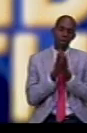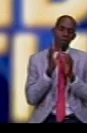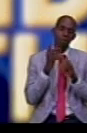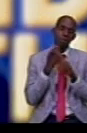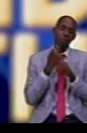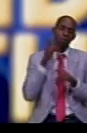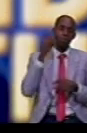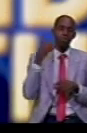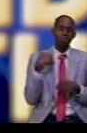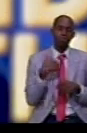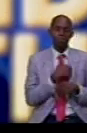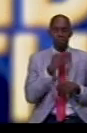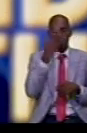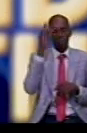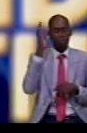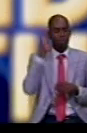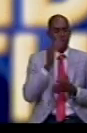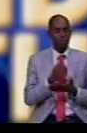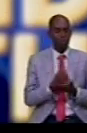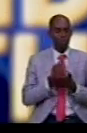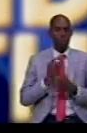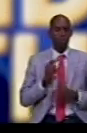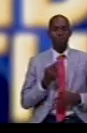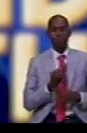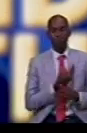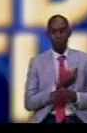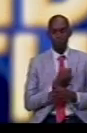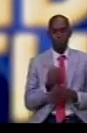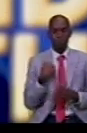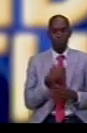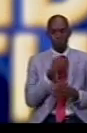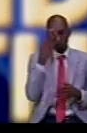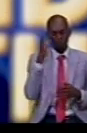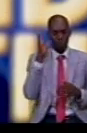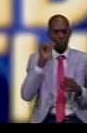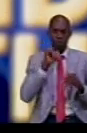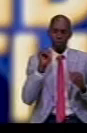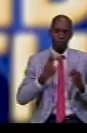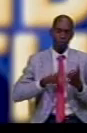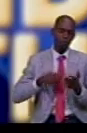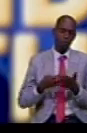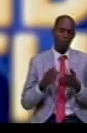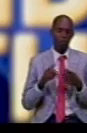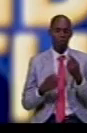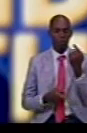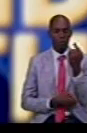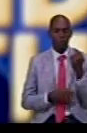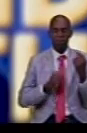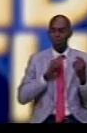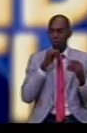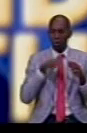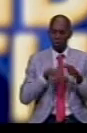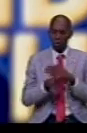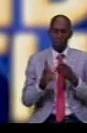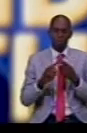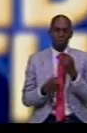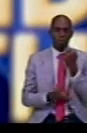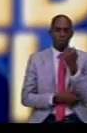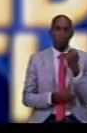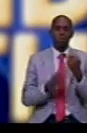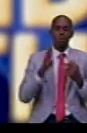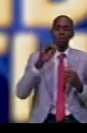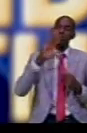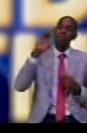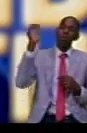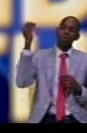us. And we will not subject ourselves to temptations. We will not open our lives to temptation. But by your grace, as you have told us that we are more than conquerors,